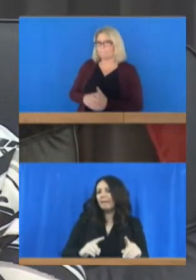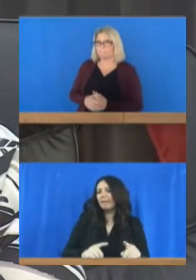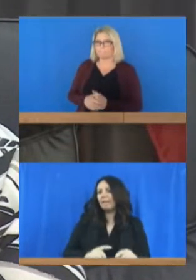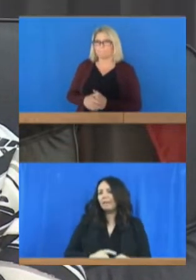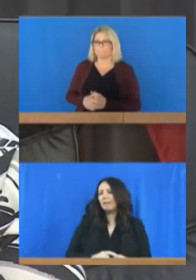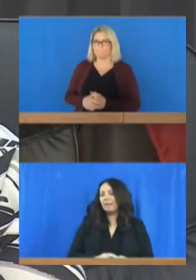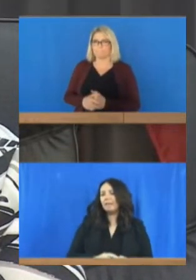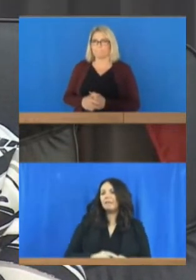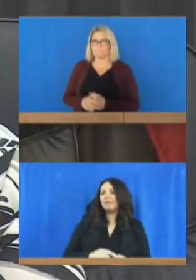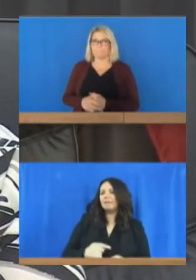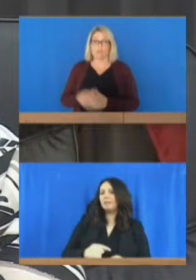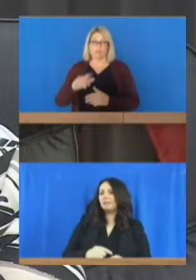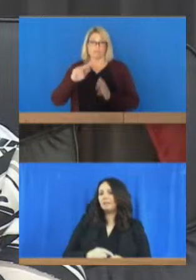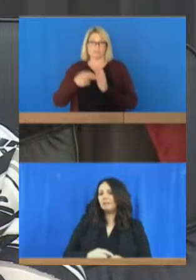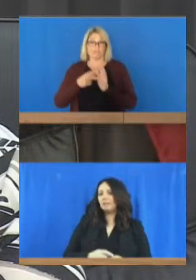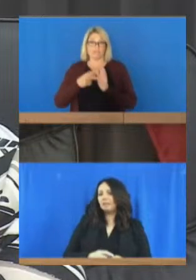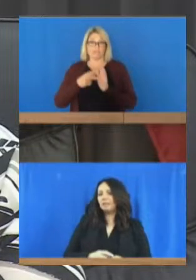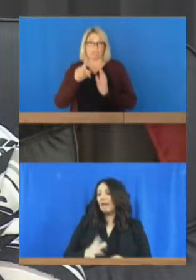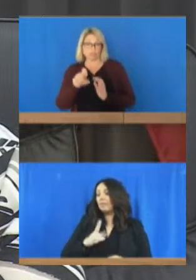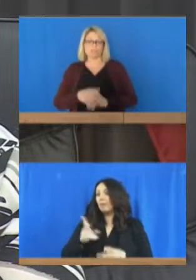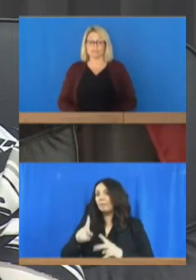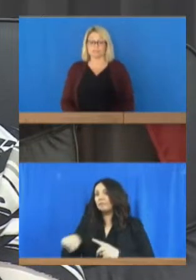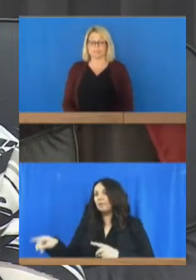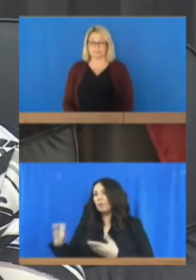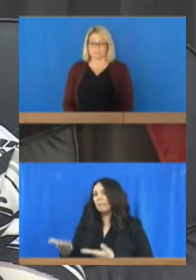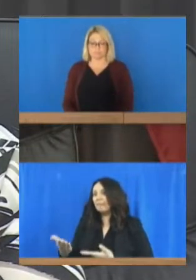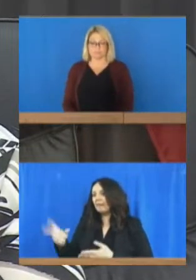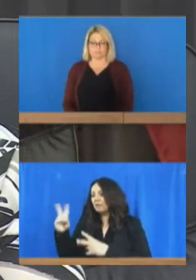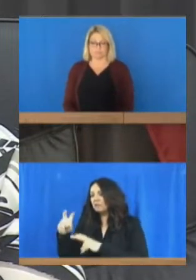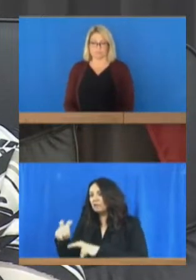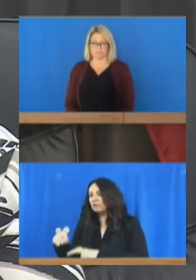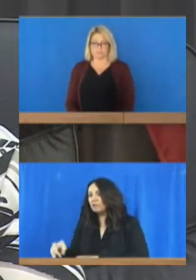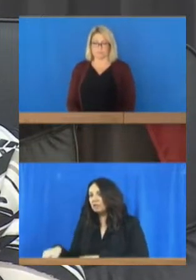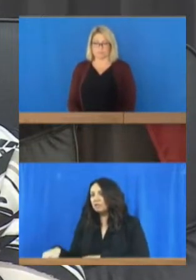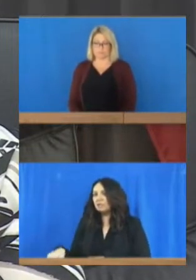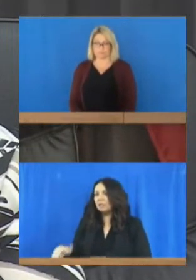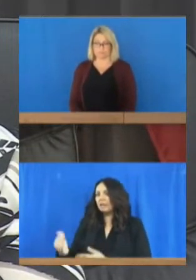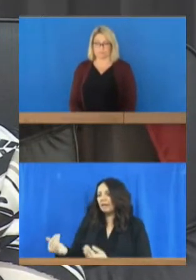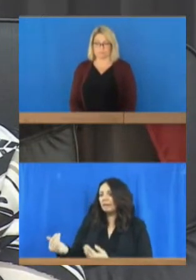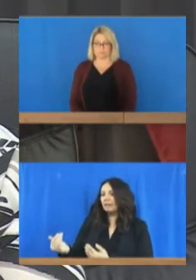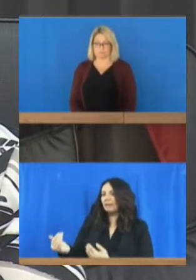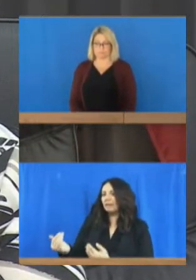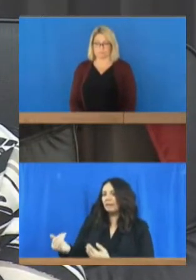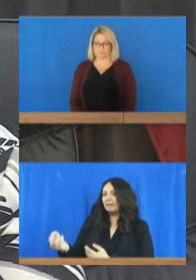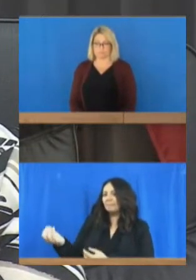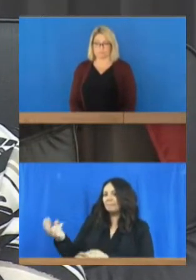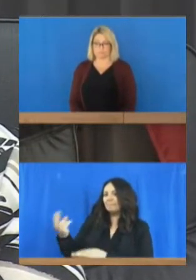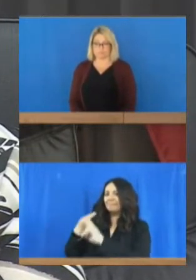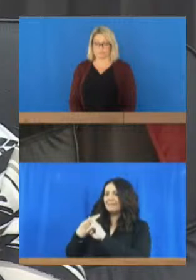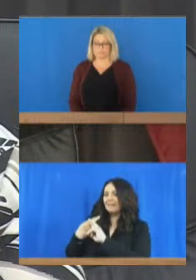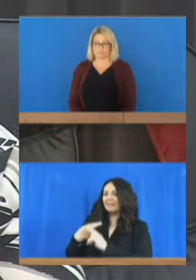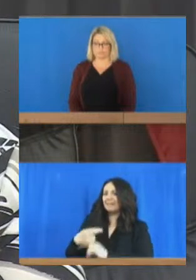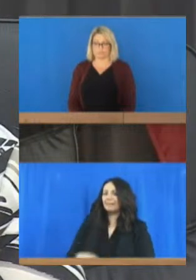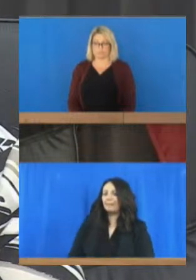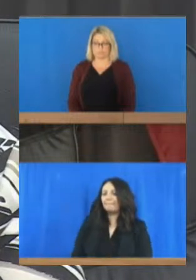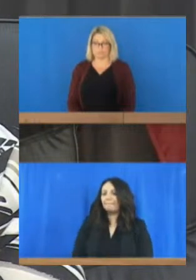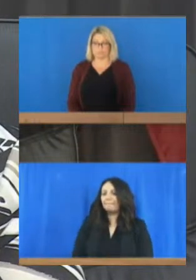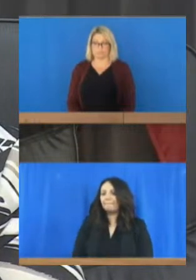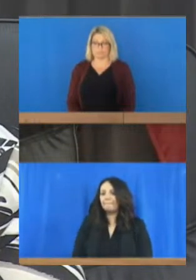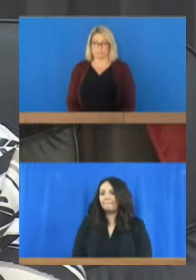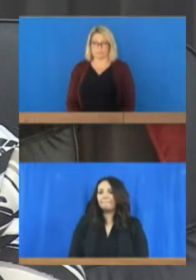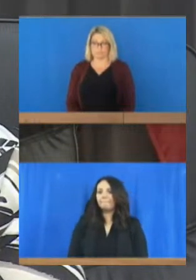definitely were the cause based on all the investigations around the ventilation system, et cetera,